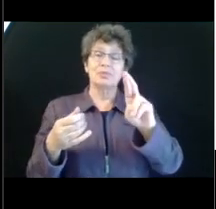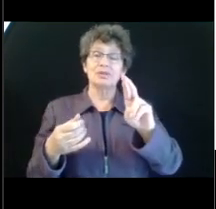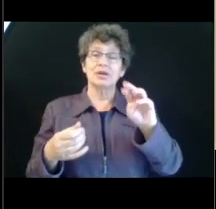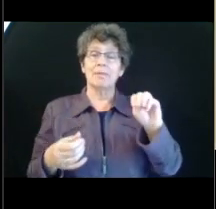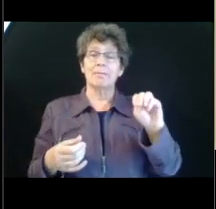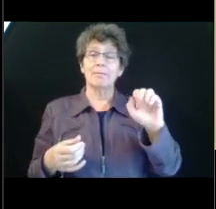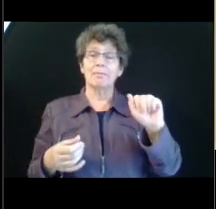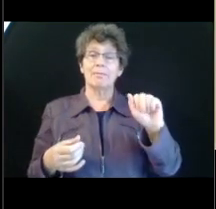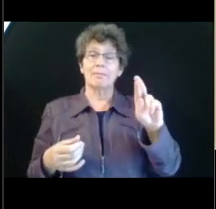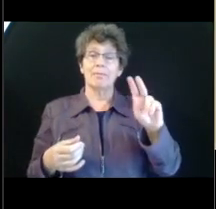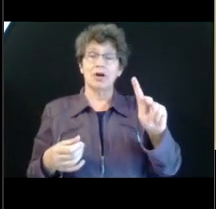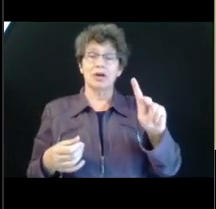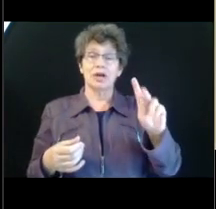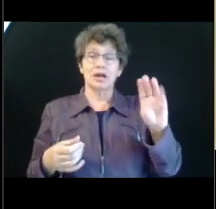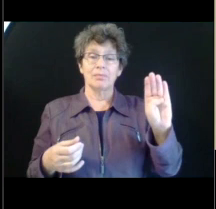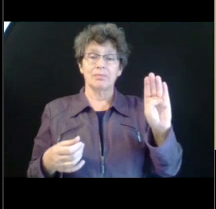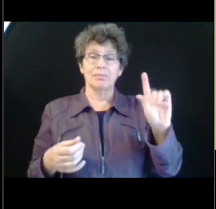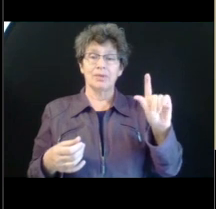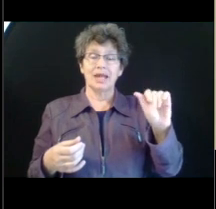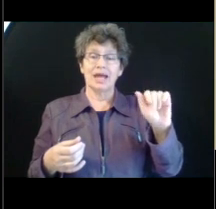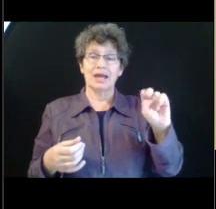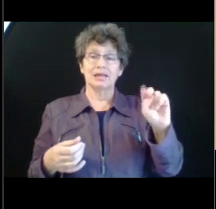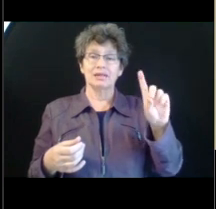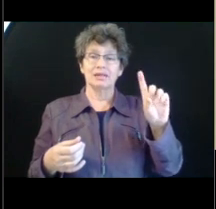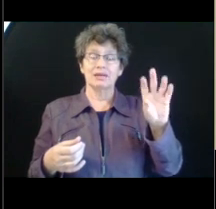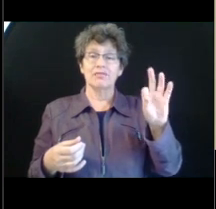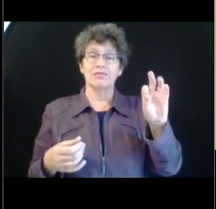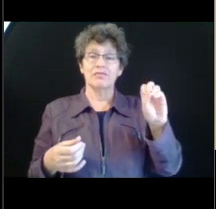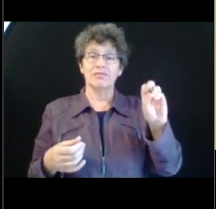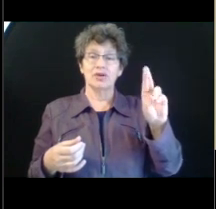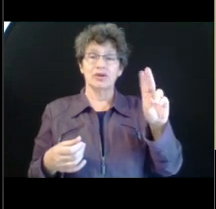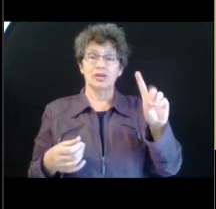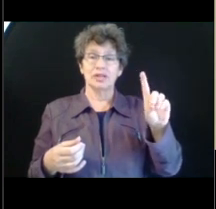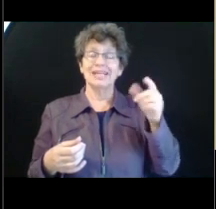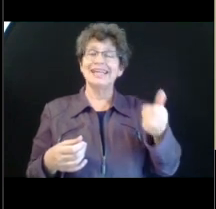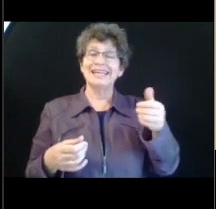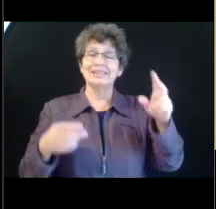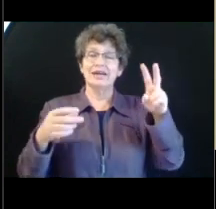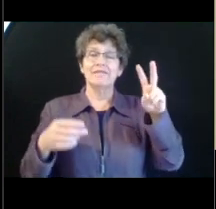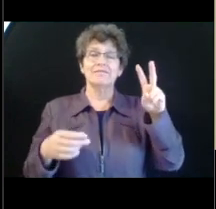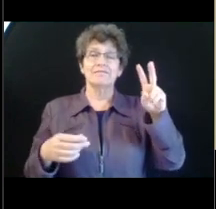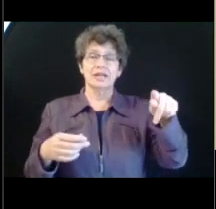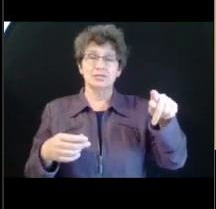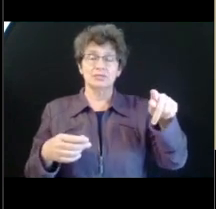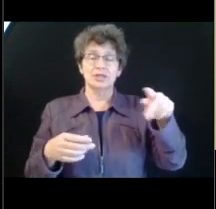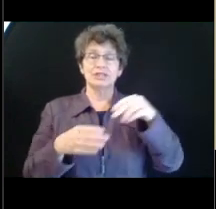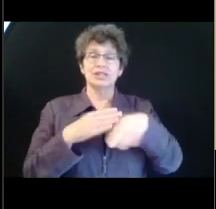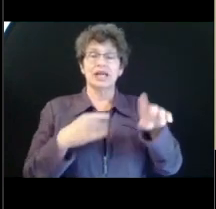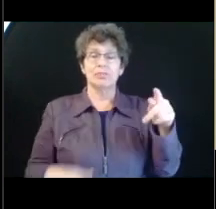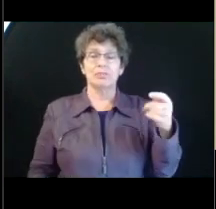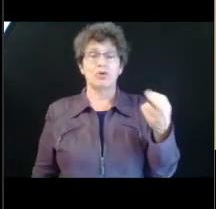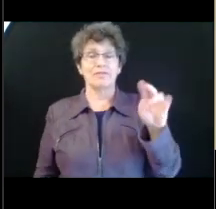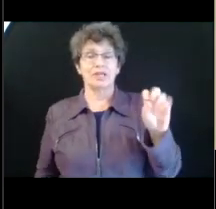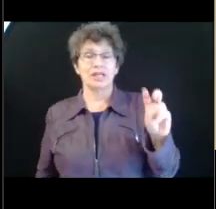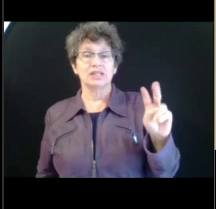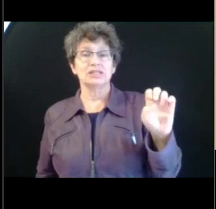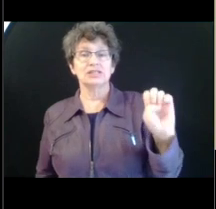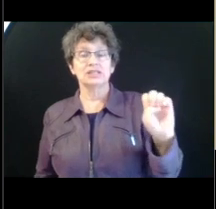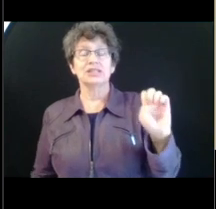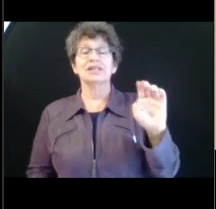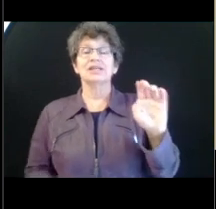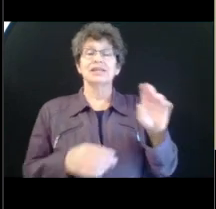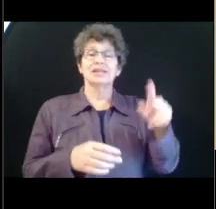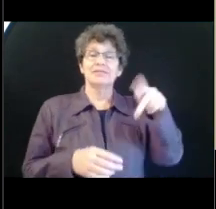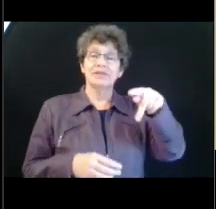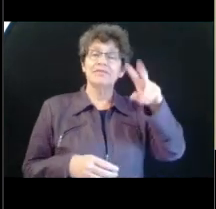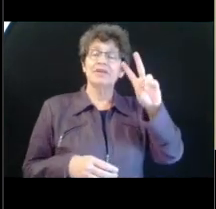new Vice President at Providence Healthcare of Seniors Care. So I would like to pass it over